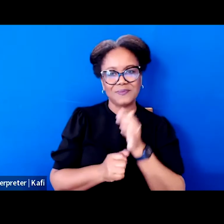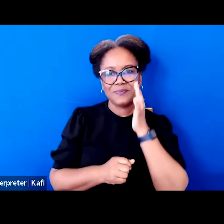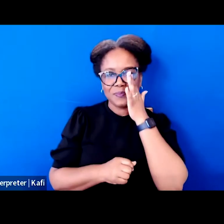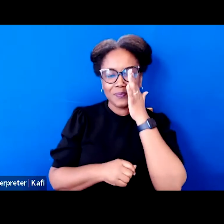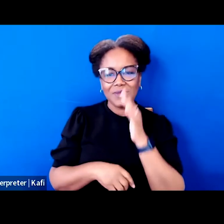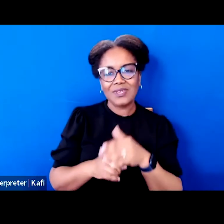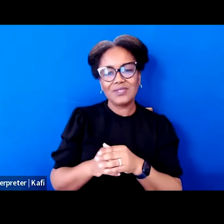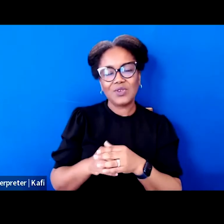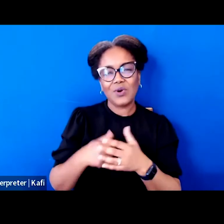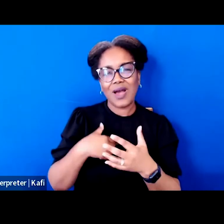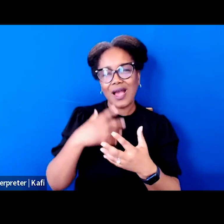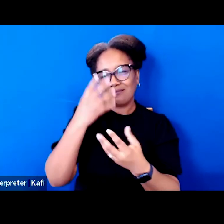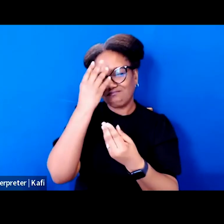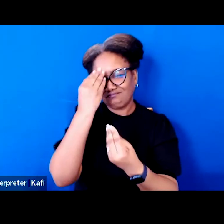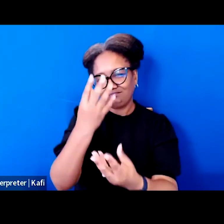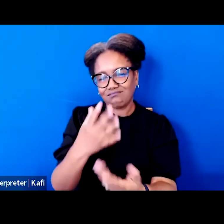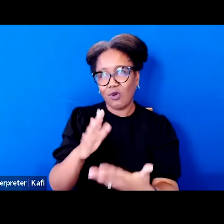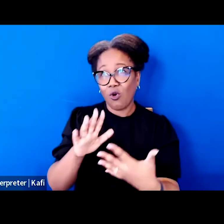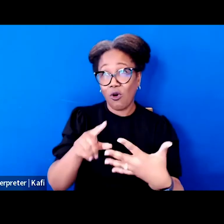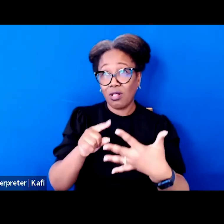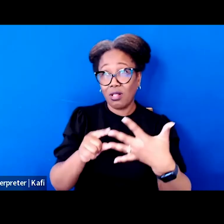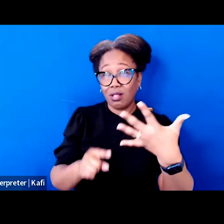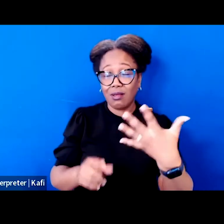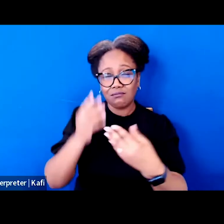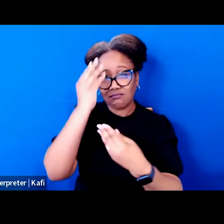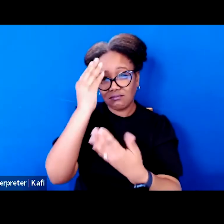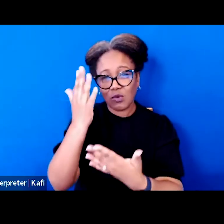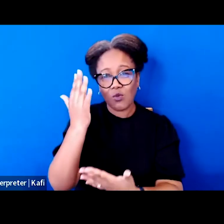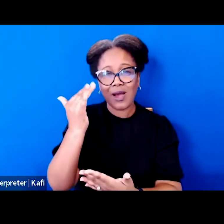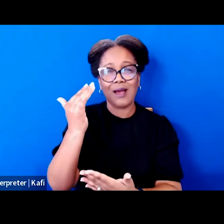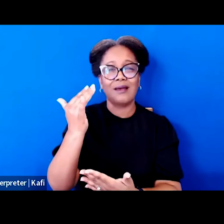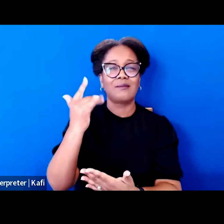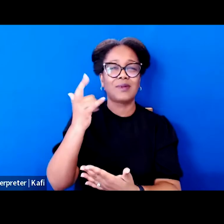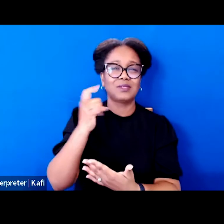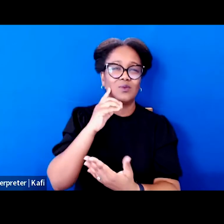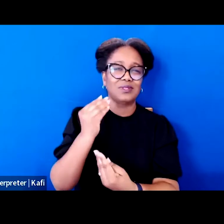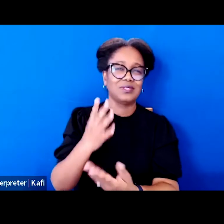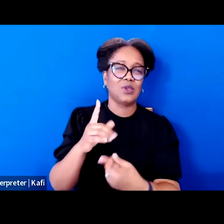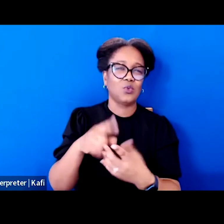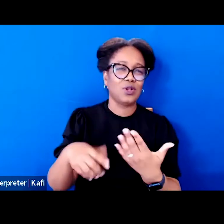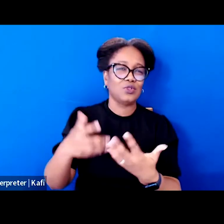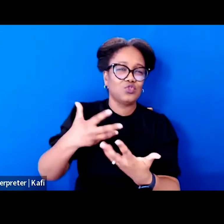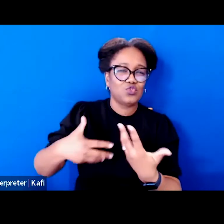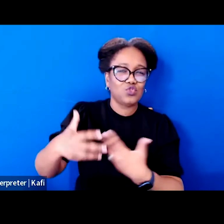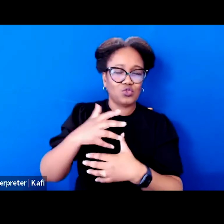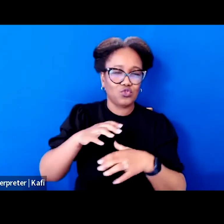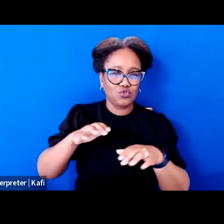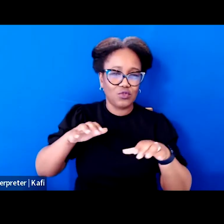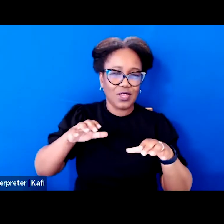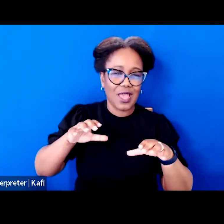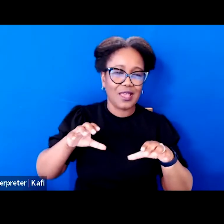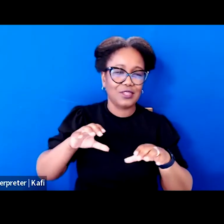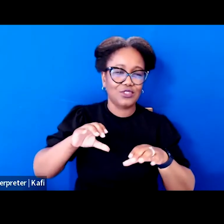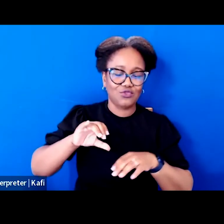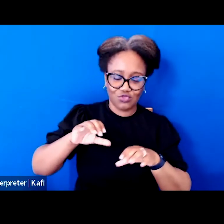us. And I also say that to tell you all that a lot of violence has been going on in our communities, especially against our women,